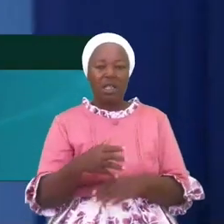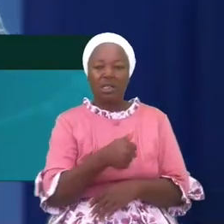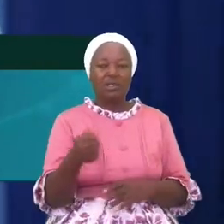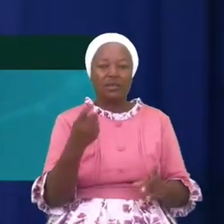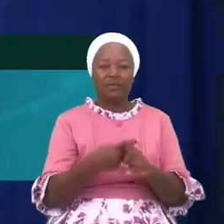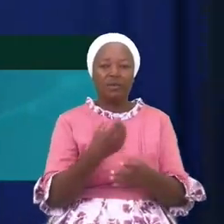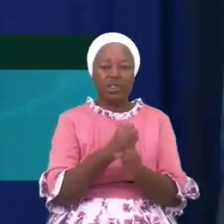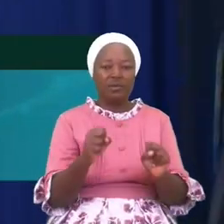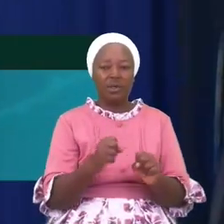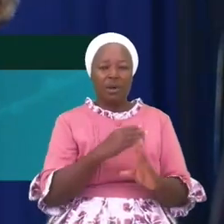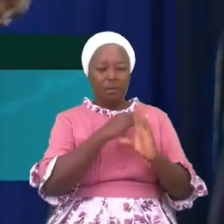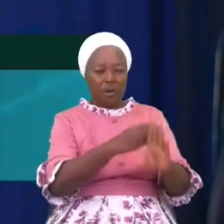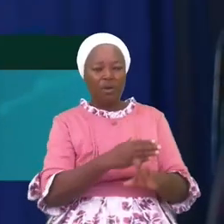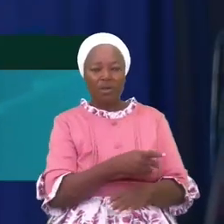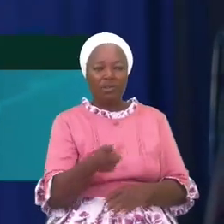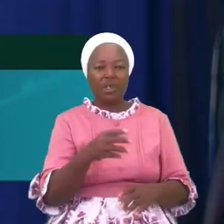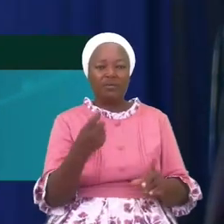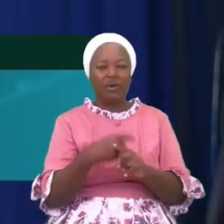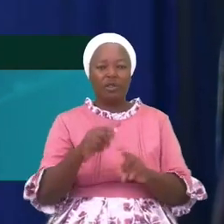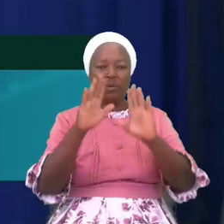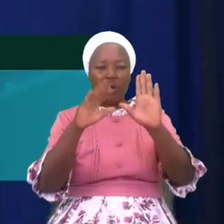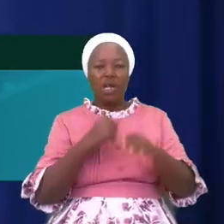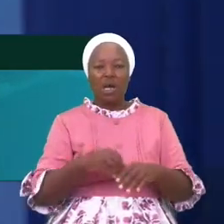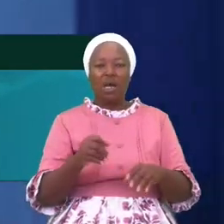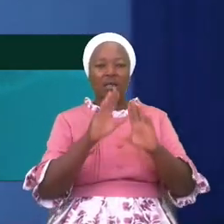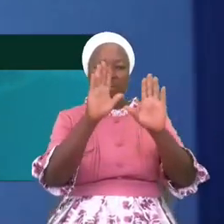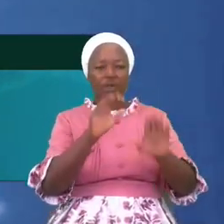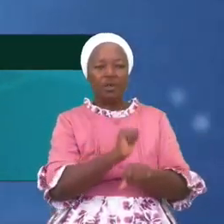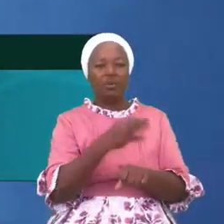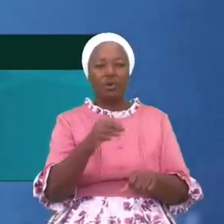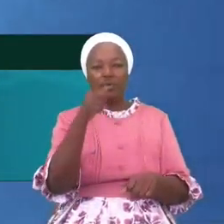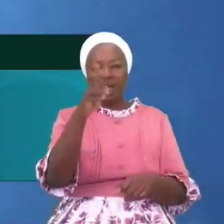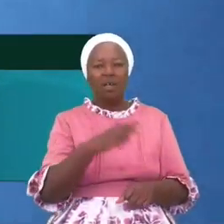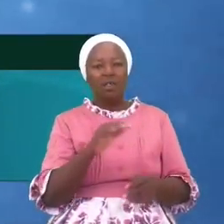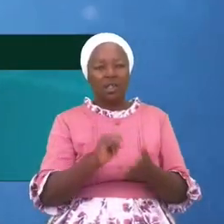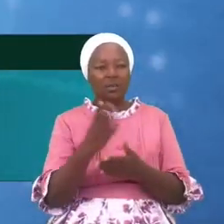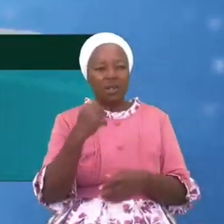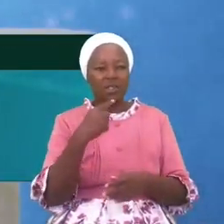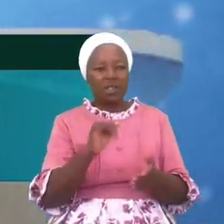That's why he said they have not all obeyed the gospel. For